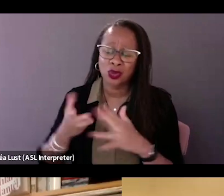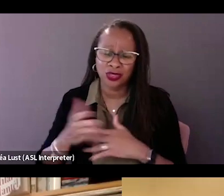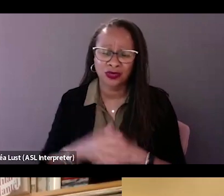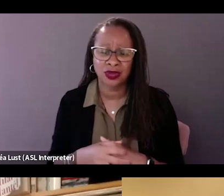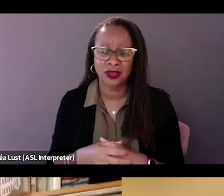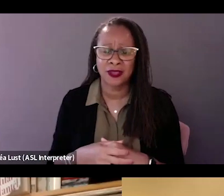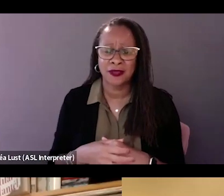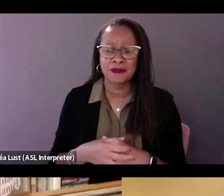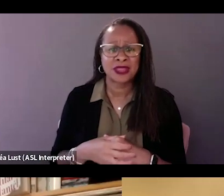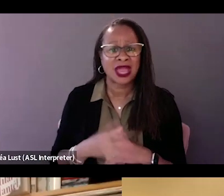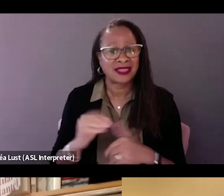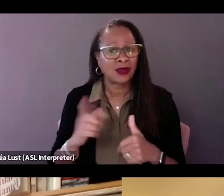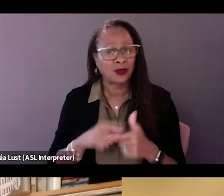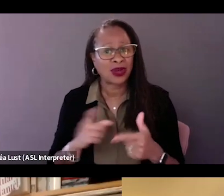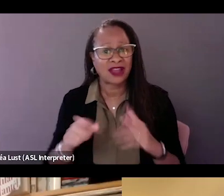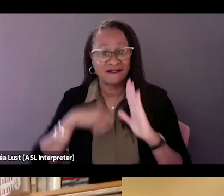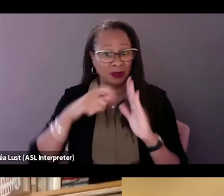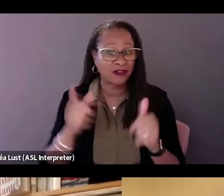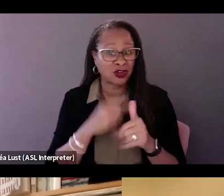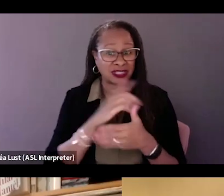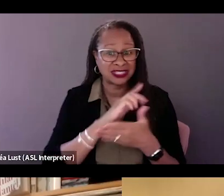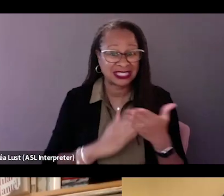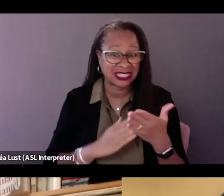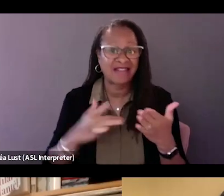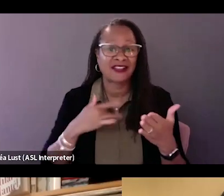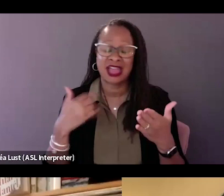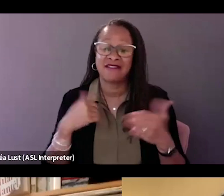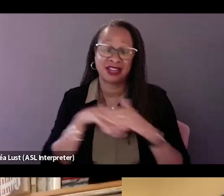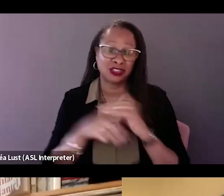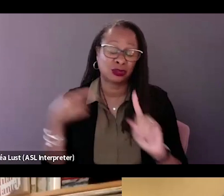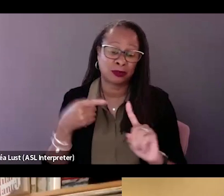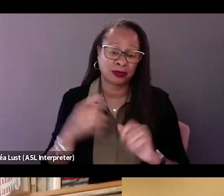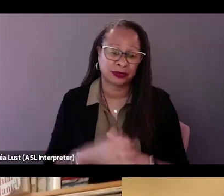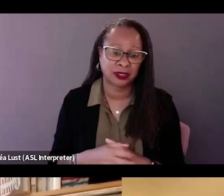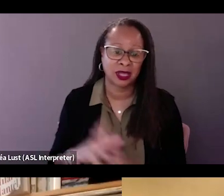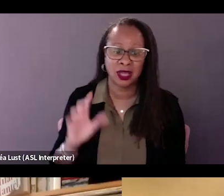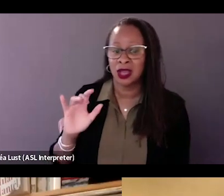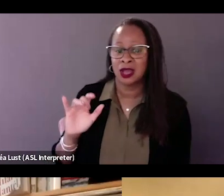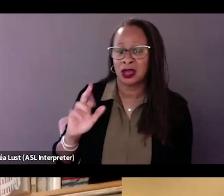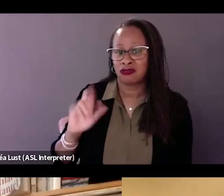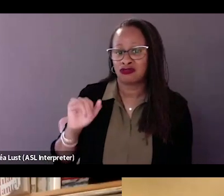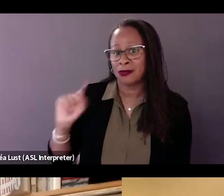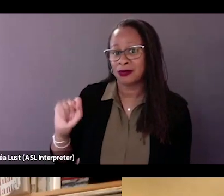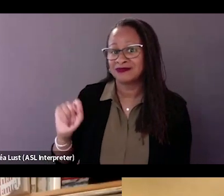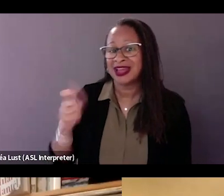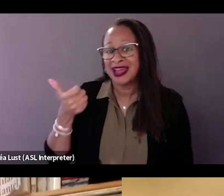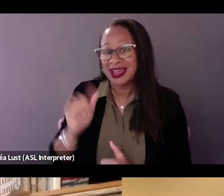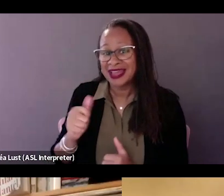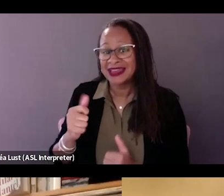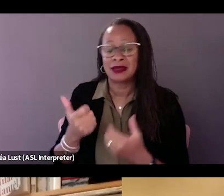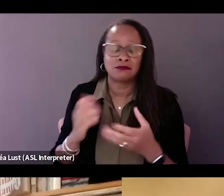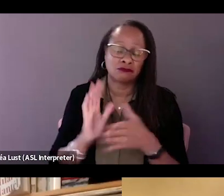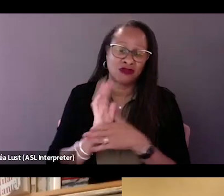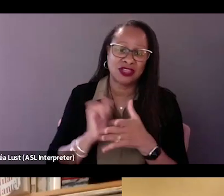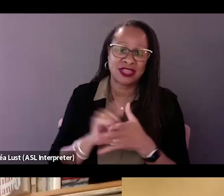figured that I have an entry point. Yeah, I mean, I feel like any movies that kind of explain journalism to people, give people a sense of what that world is like, it